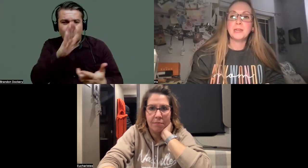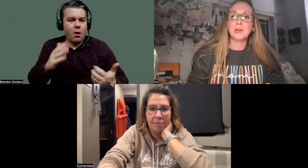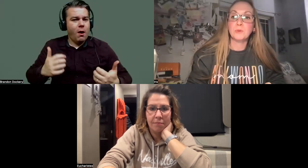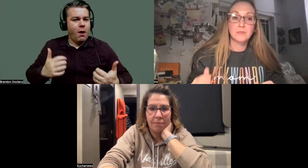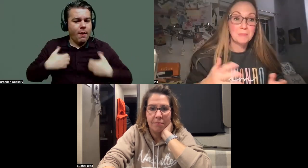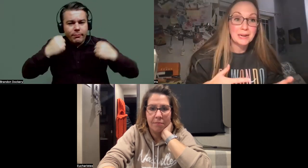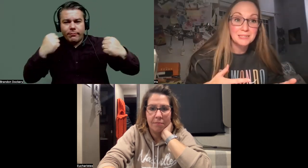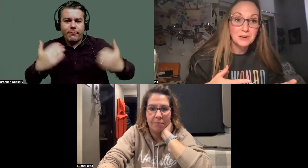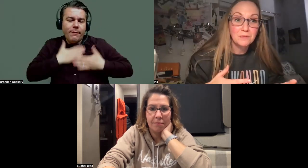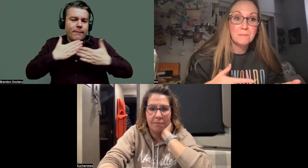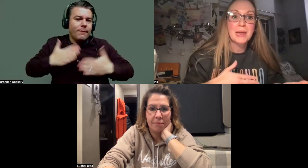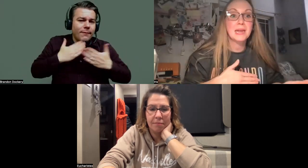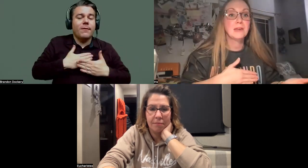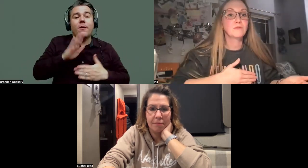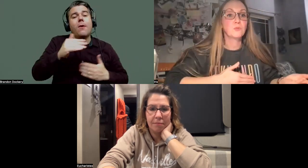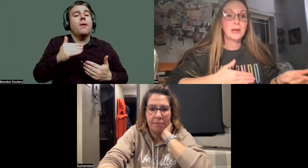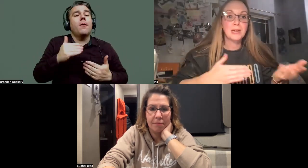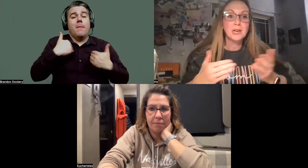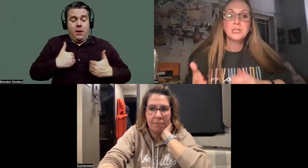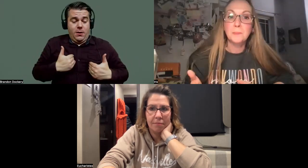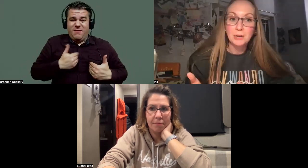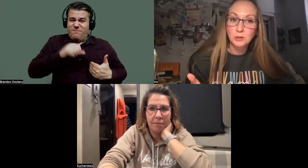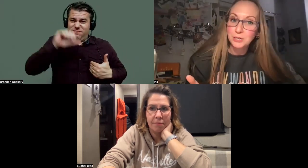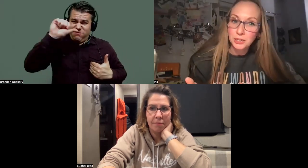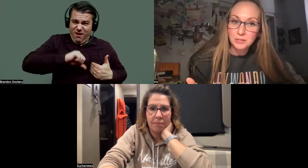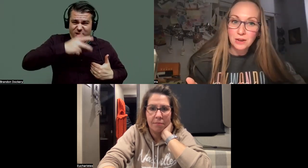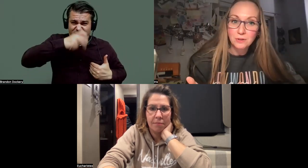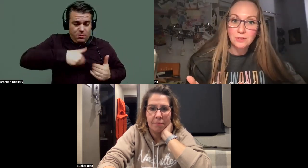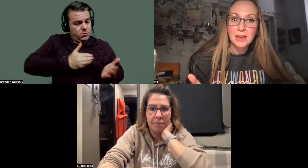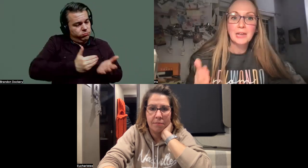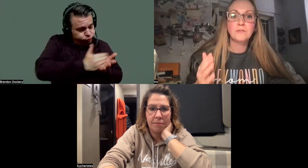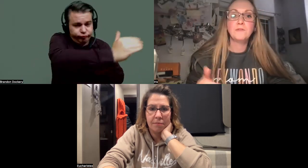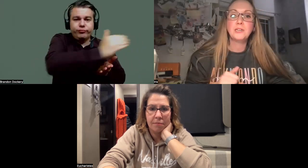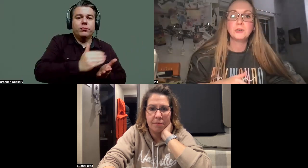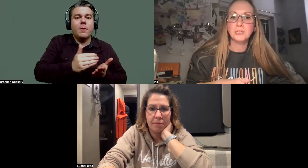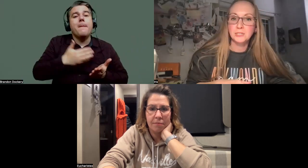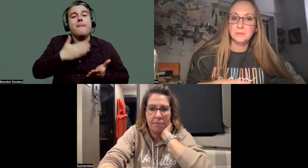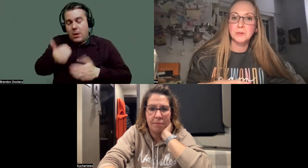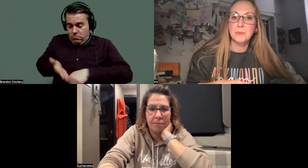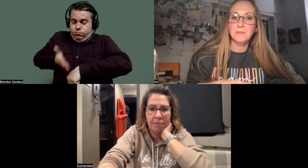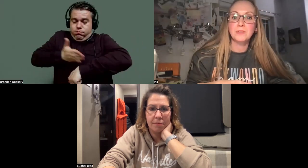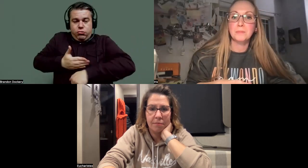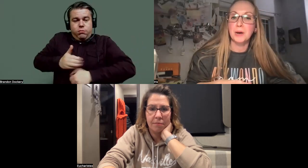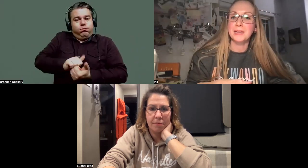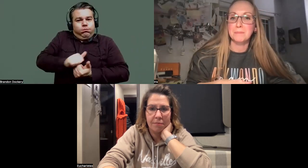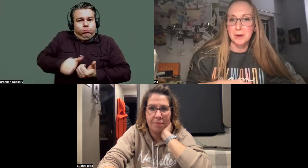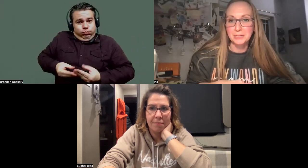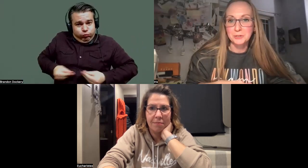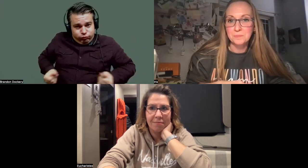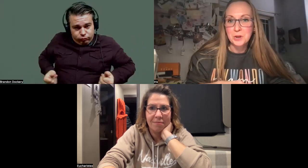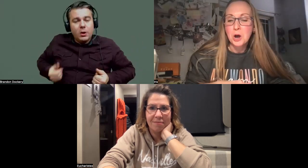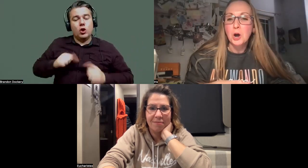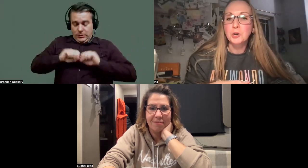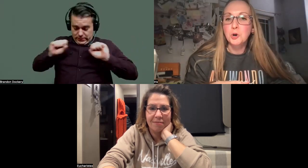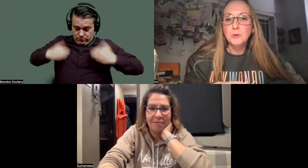help your body get rid of the bad stuff, pave the way to better digestive health, and feed your system to benefit the body and